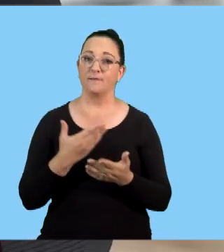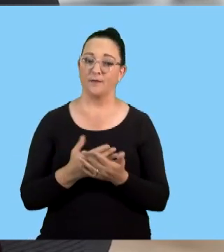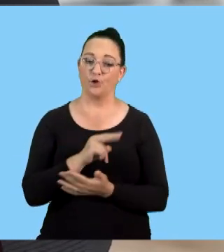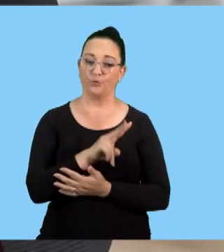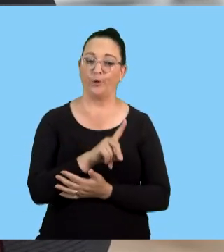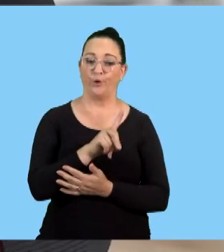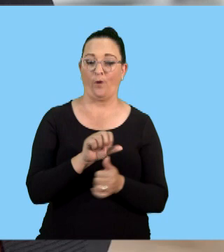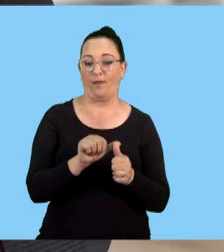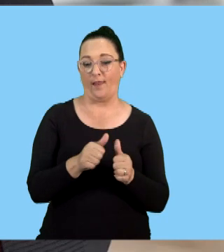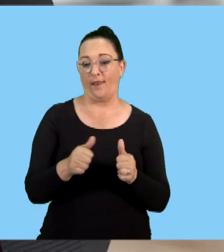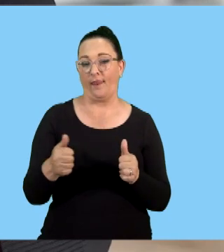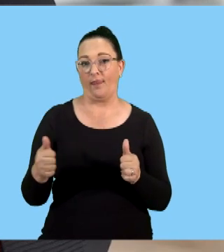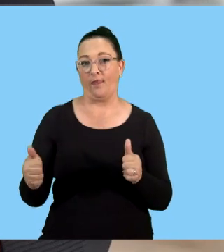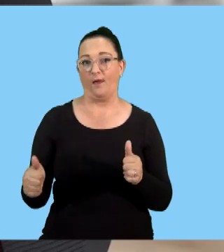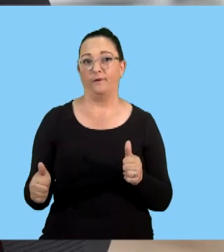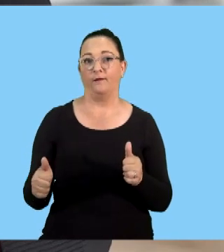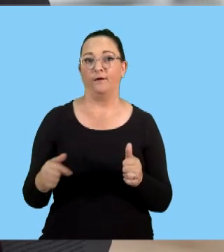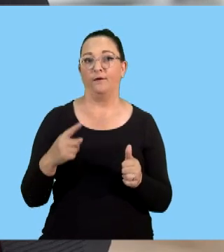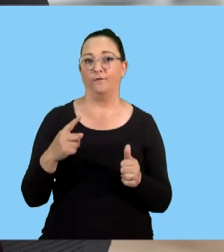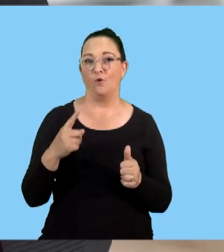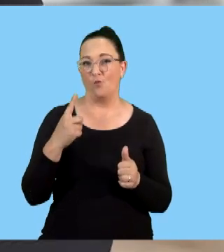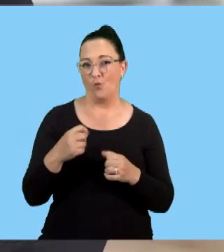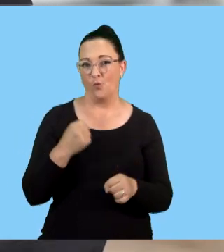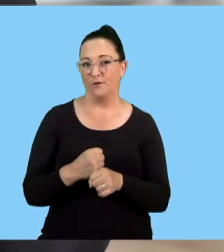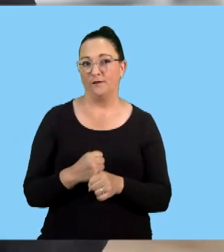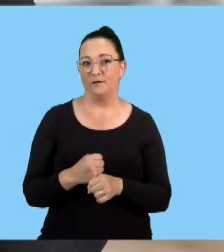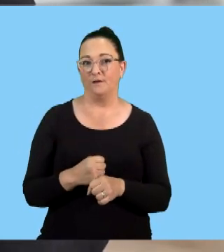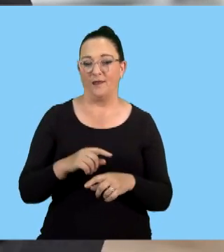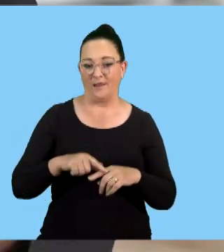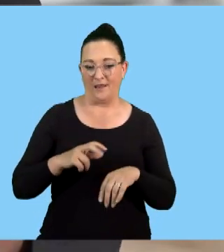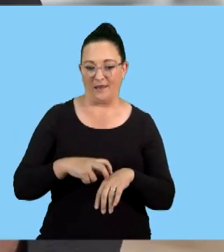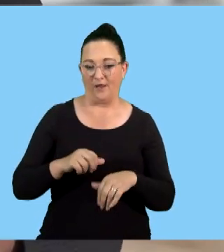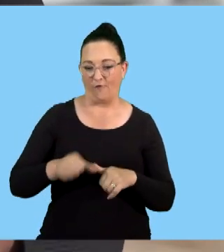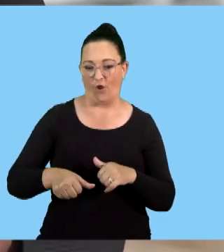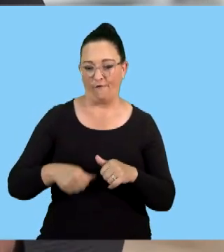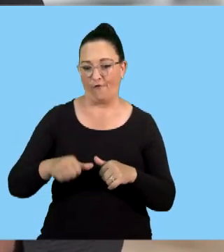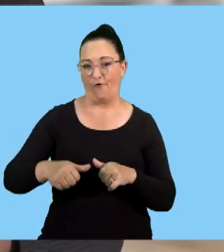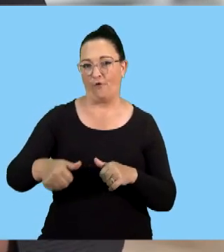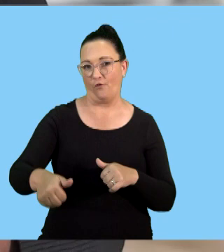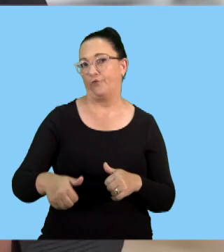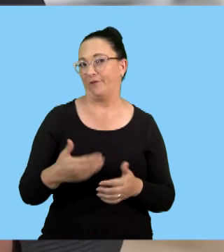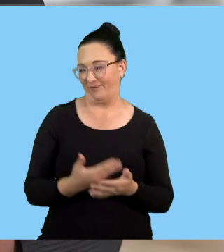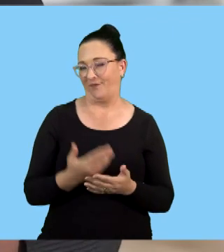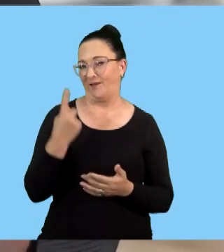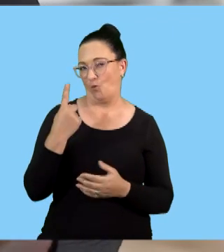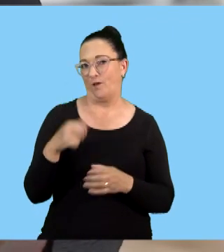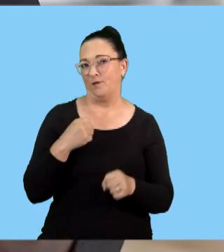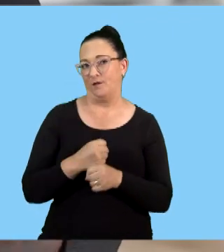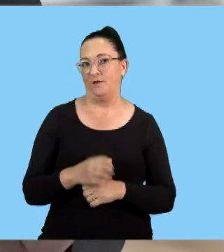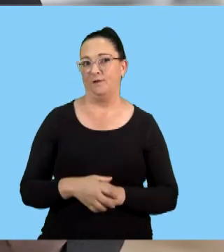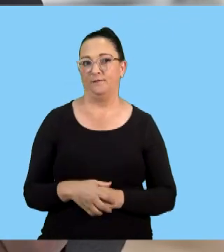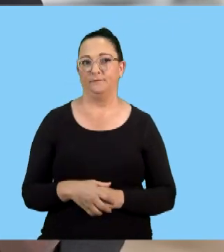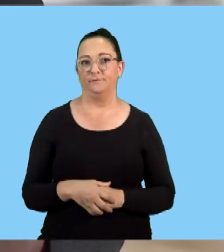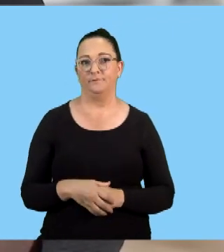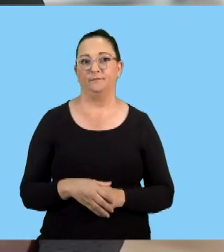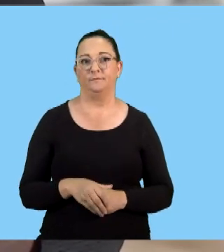consecutive days of annual leave per year. What does consecutive mean? They follow each other. Workers are entitled to 21 consecutive days. You can